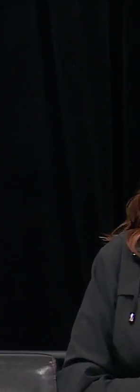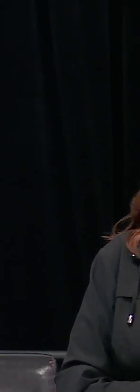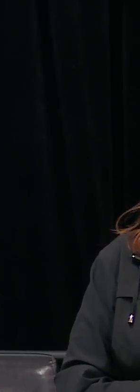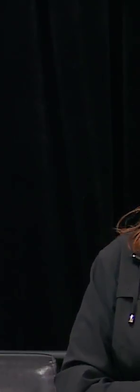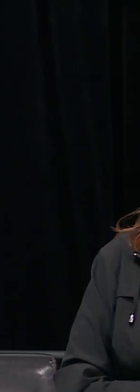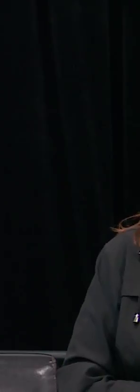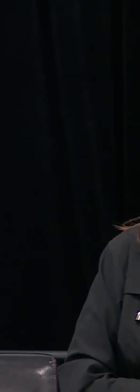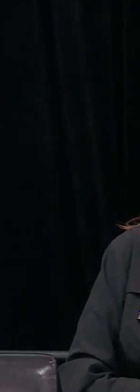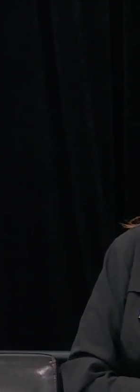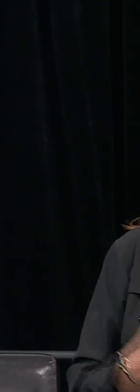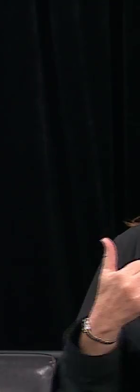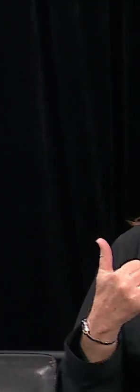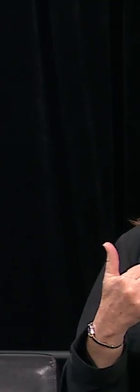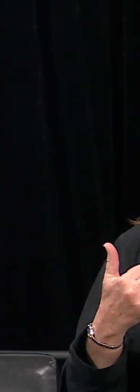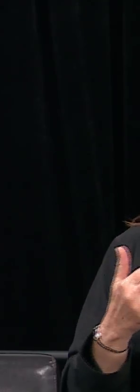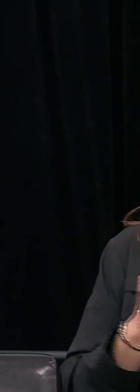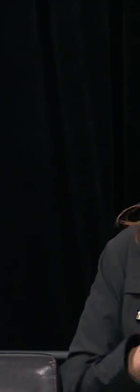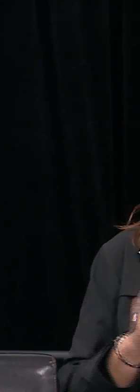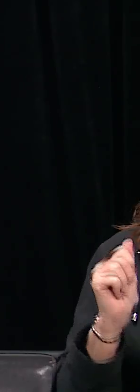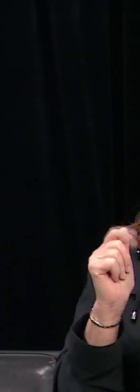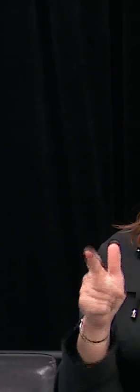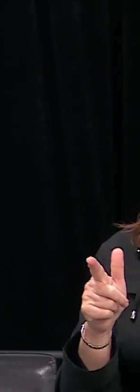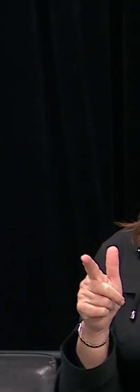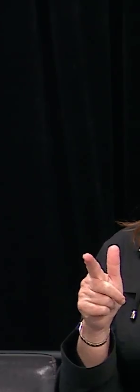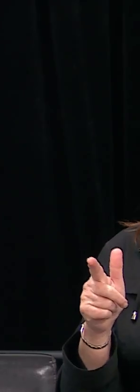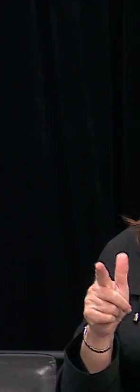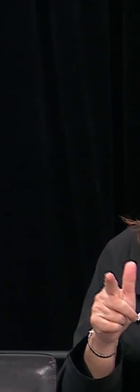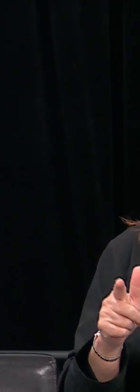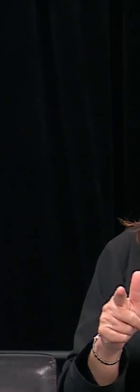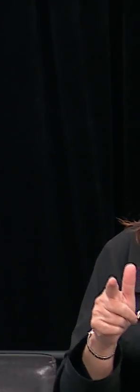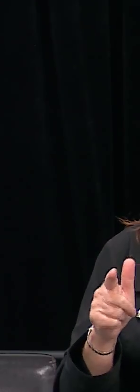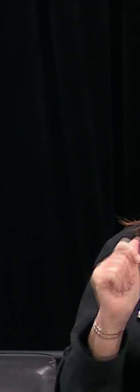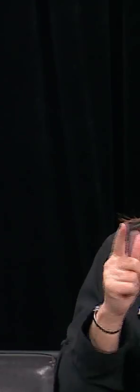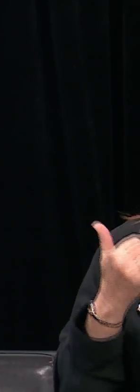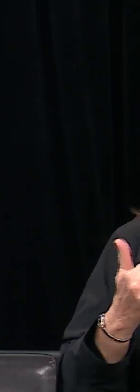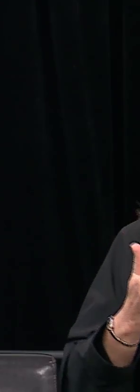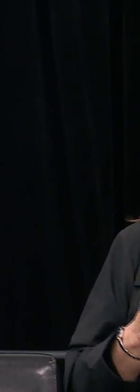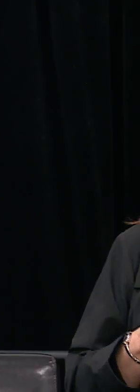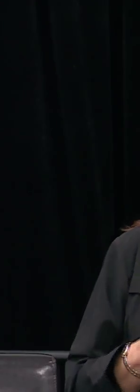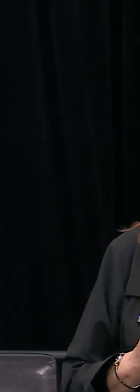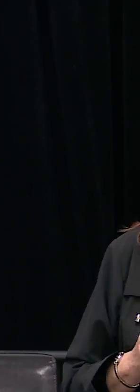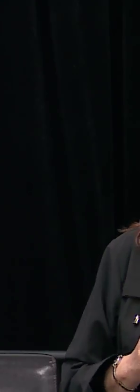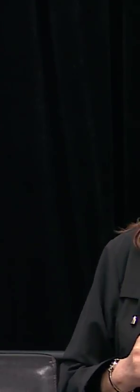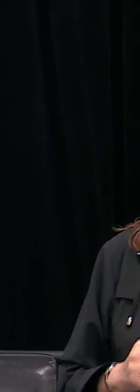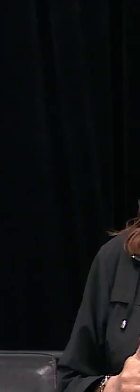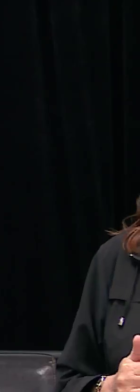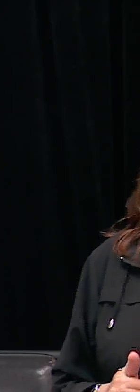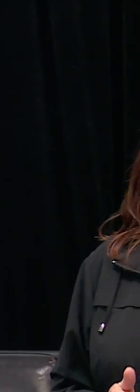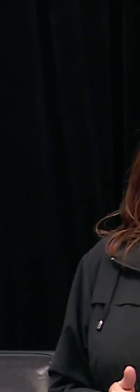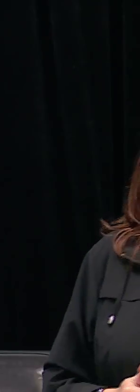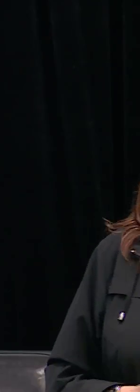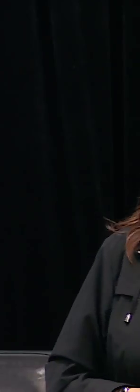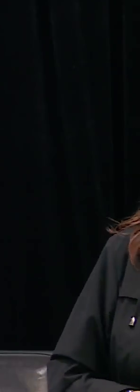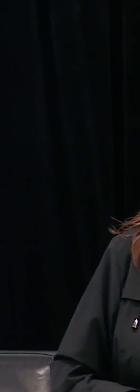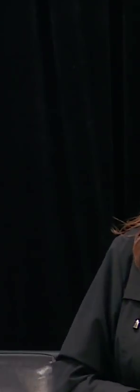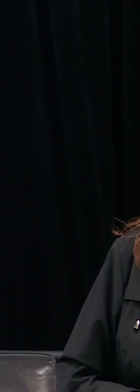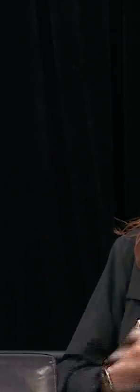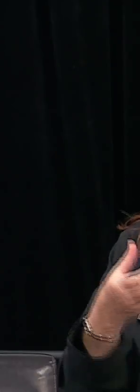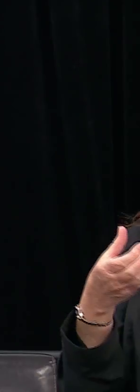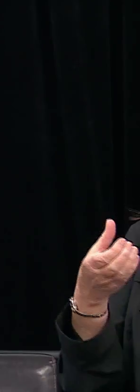everybody, almost everybody, and in the future it will be everybody, has this in their pocket. And on this, there's a